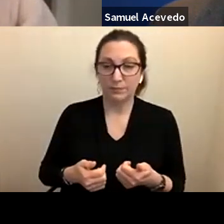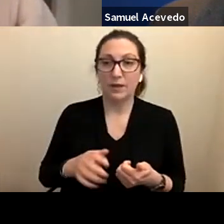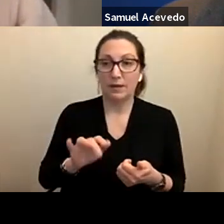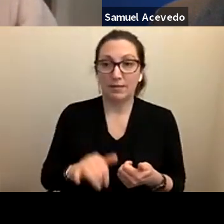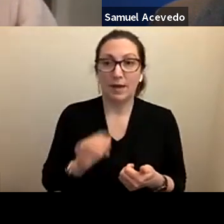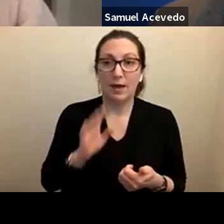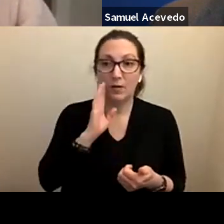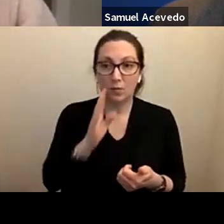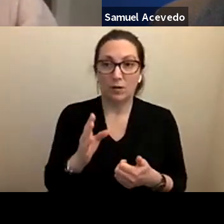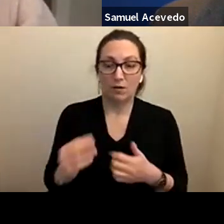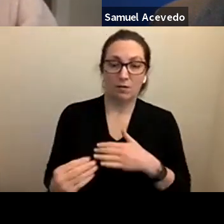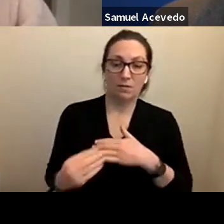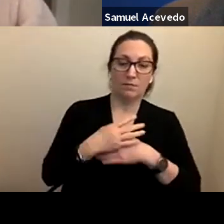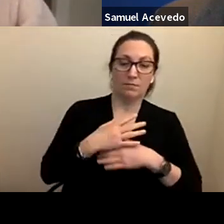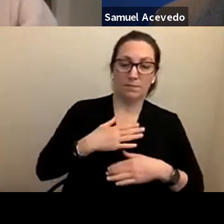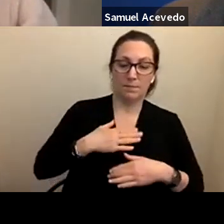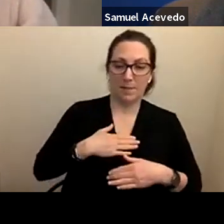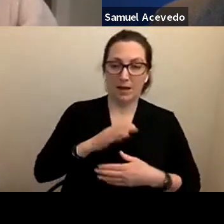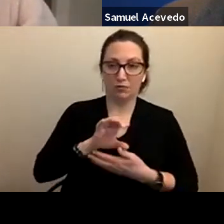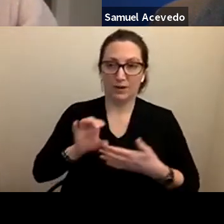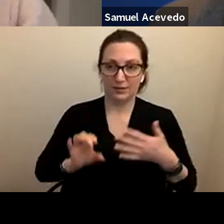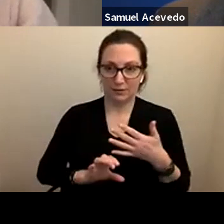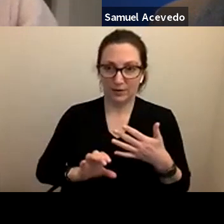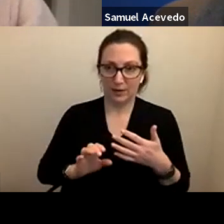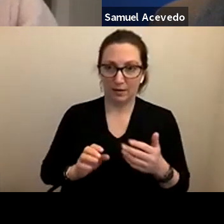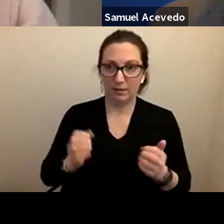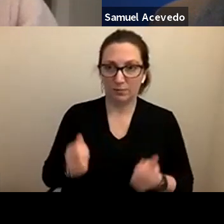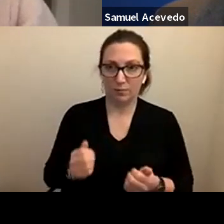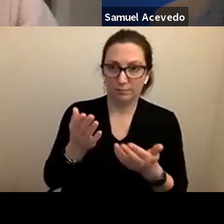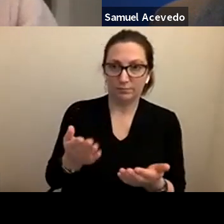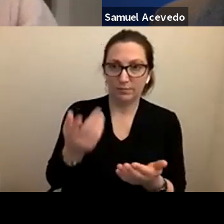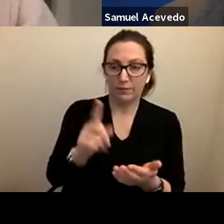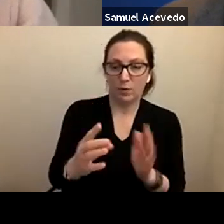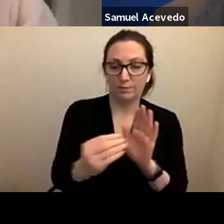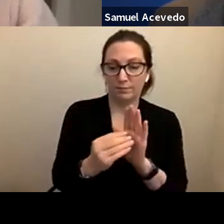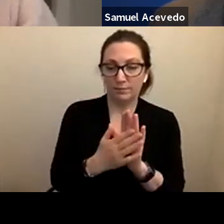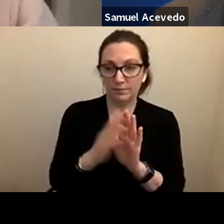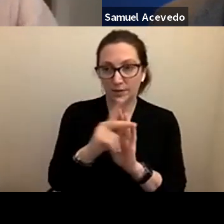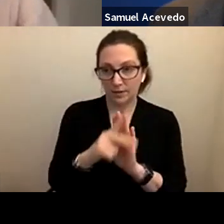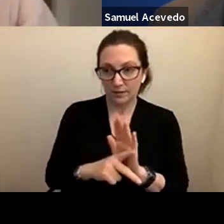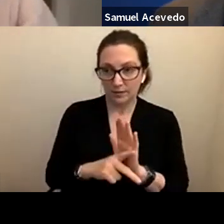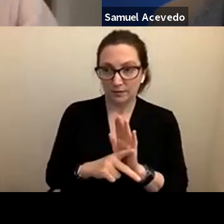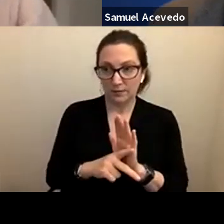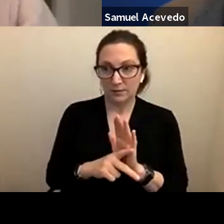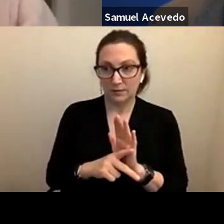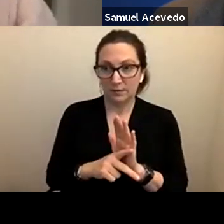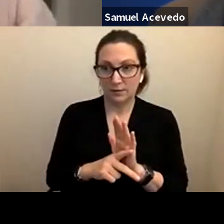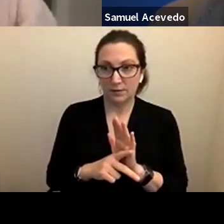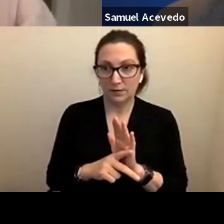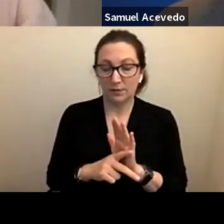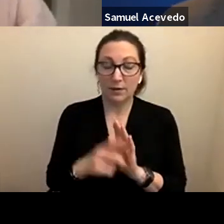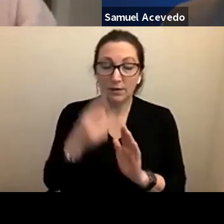might recommend be included in a policy. And so for me, it would be